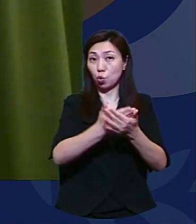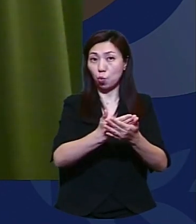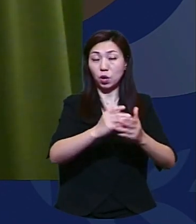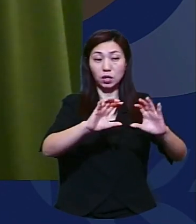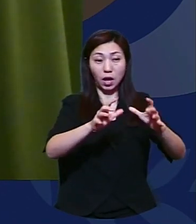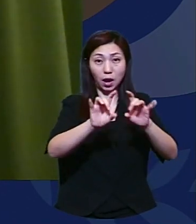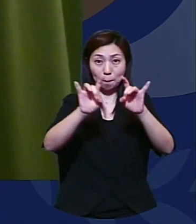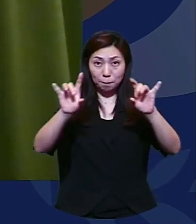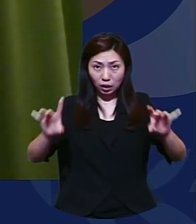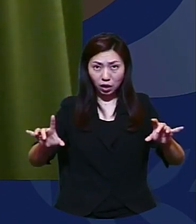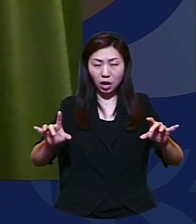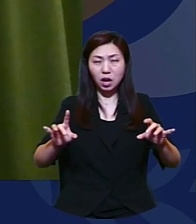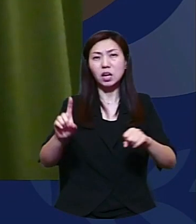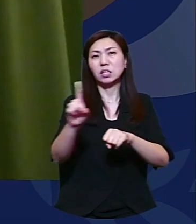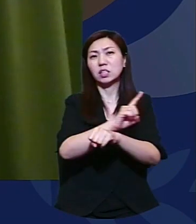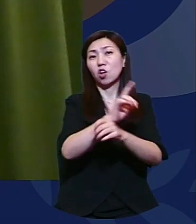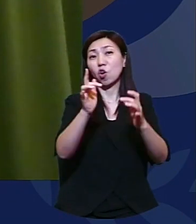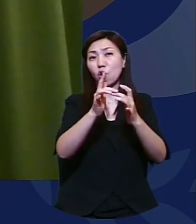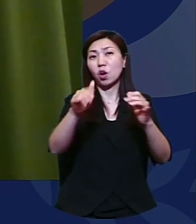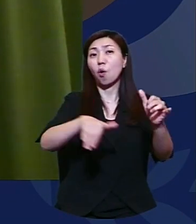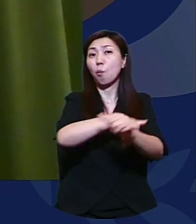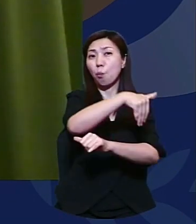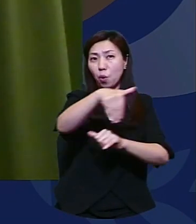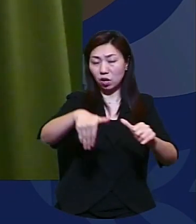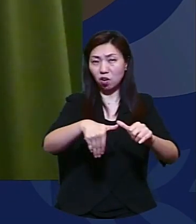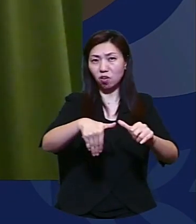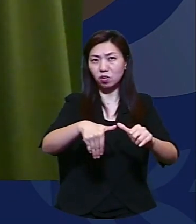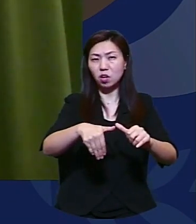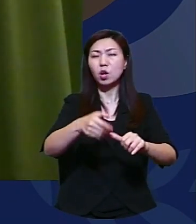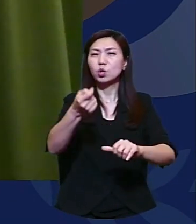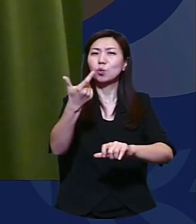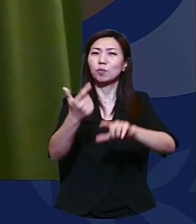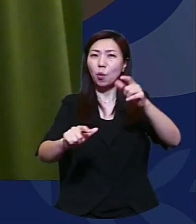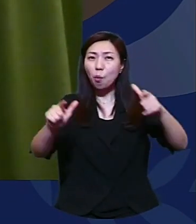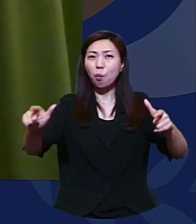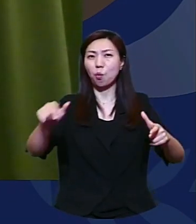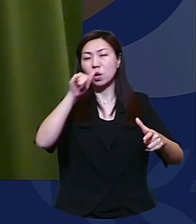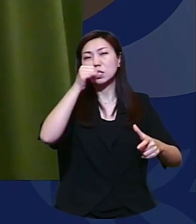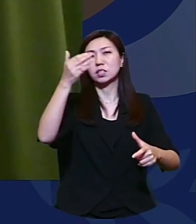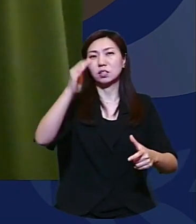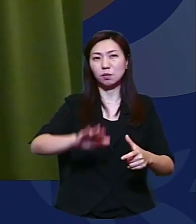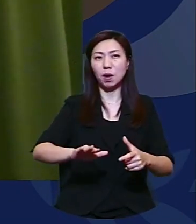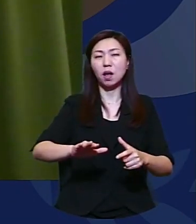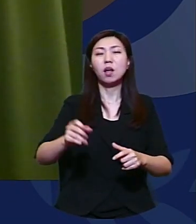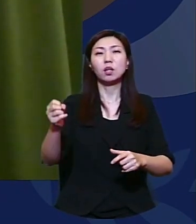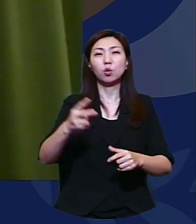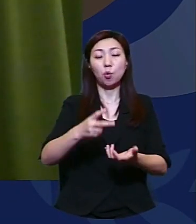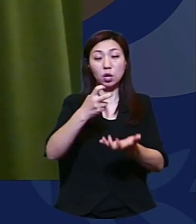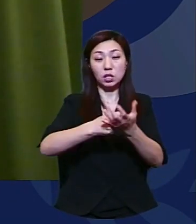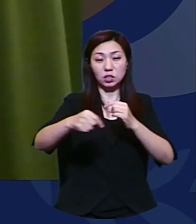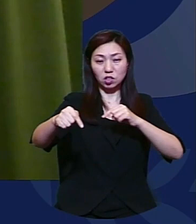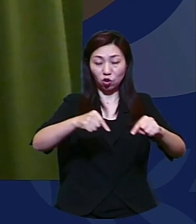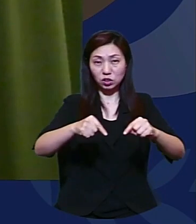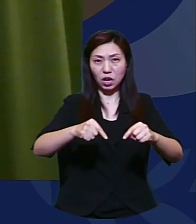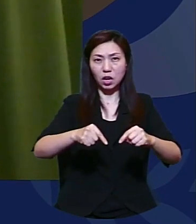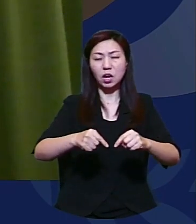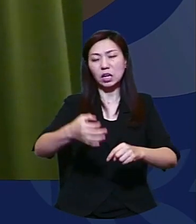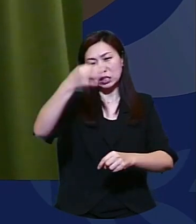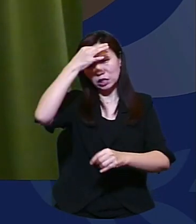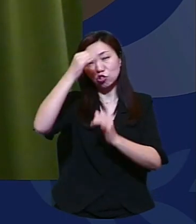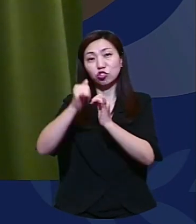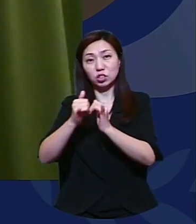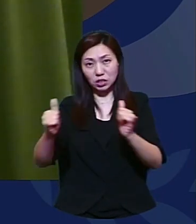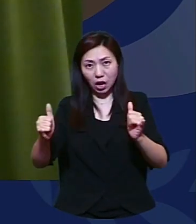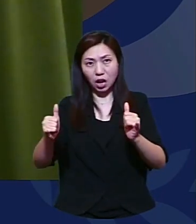warrant specific and targeted engagements, such as implementing more robust policies, closing gaps in the talent pool or in digital skills,